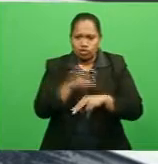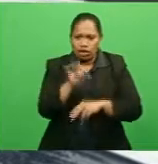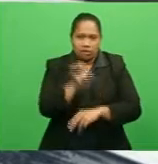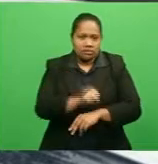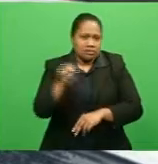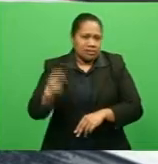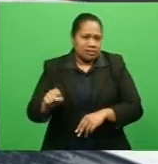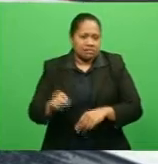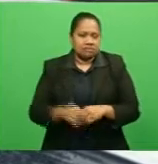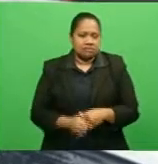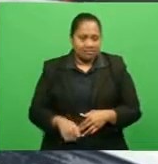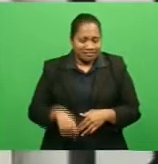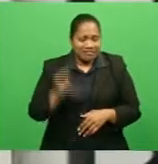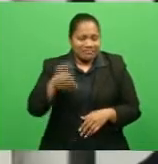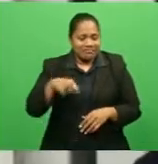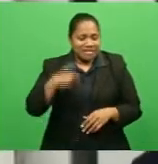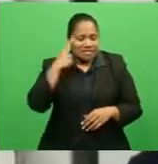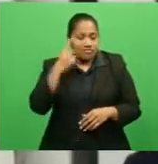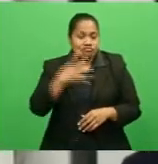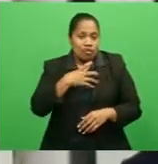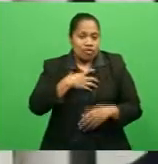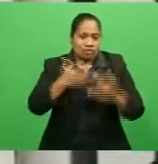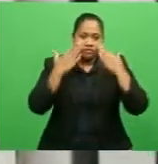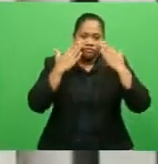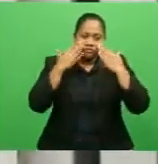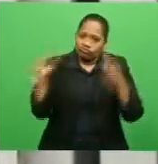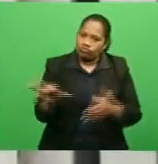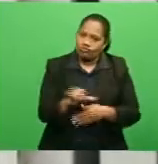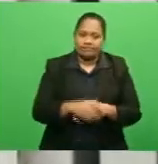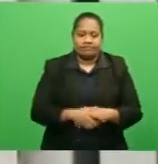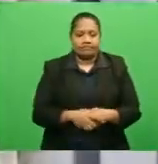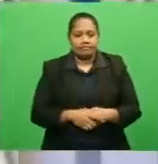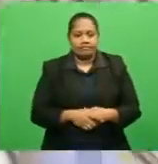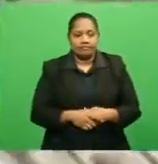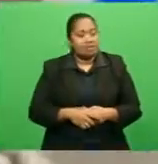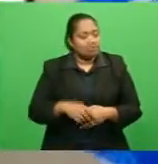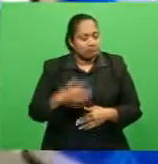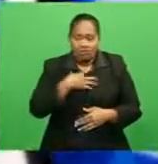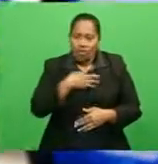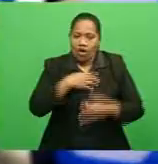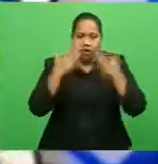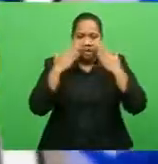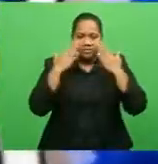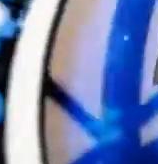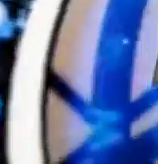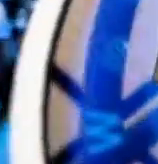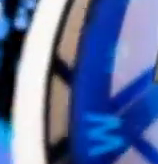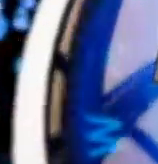that there should be more awareness. Yes, I think it should be more awareness.